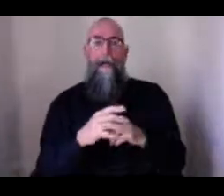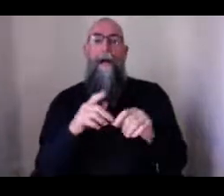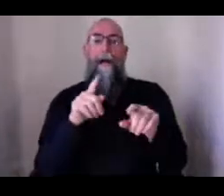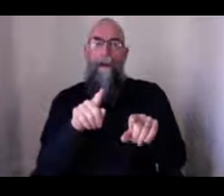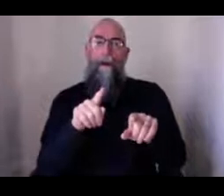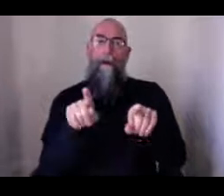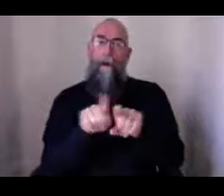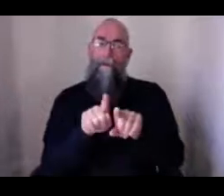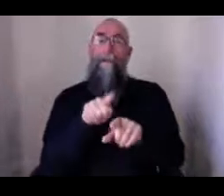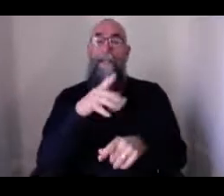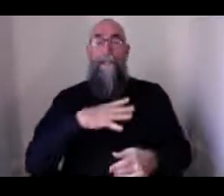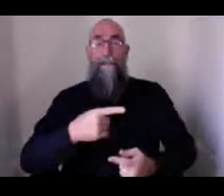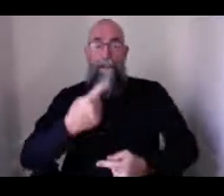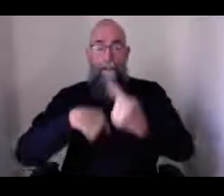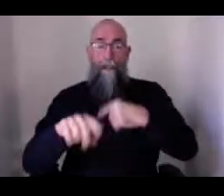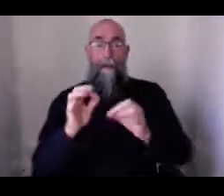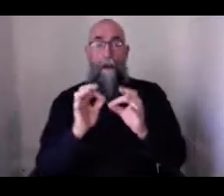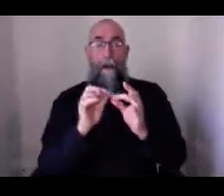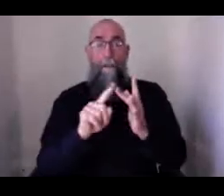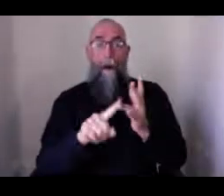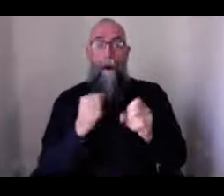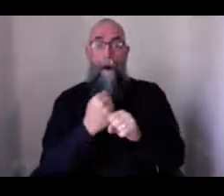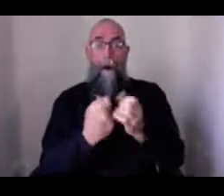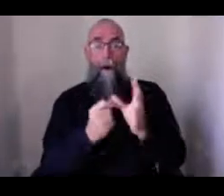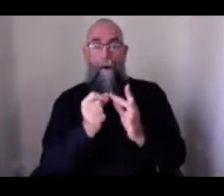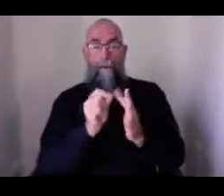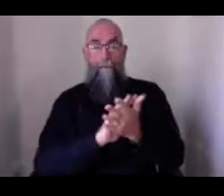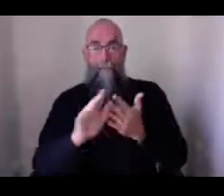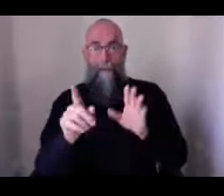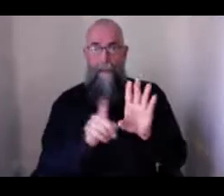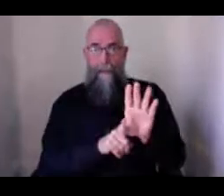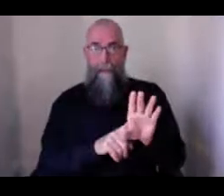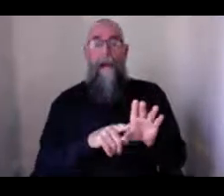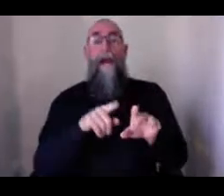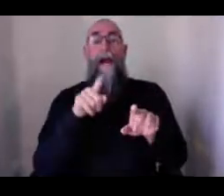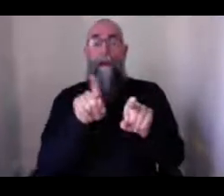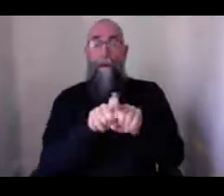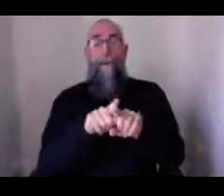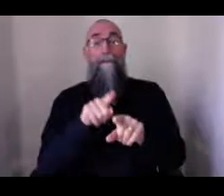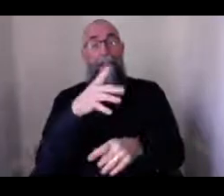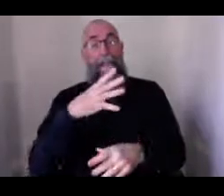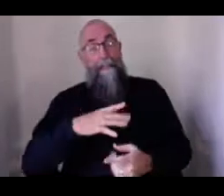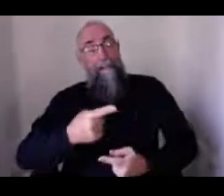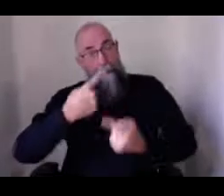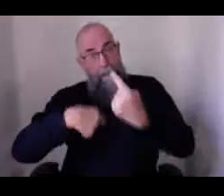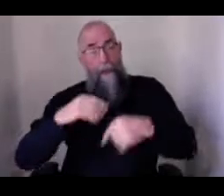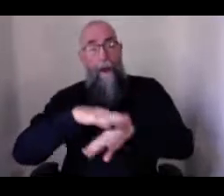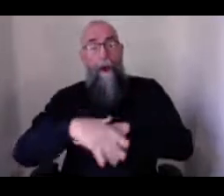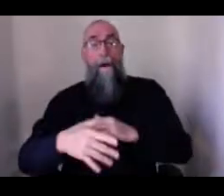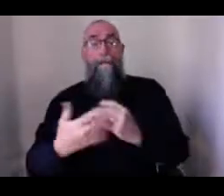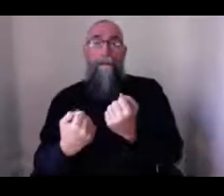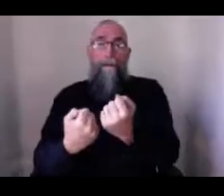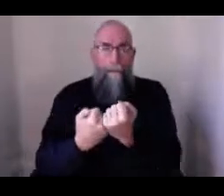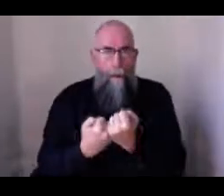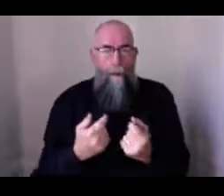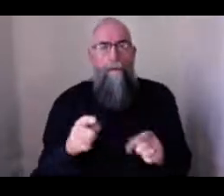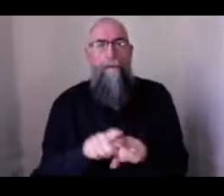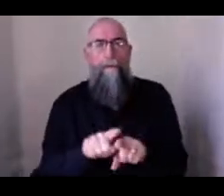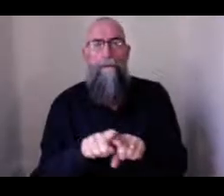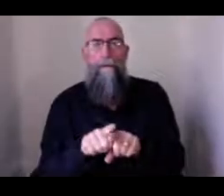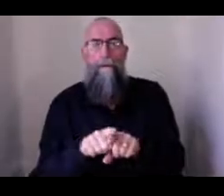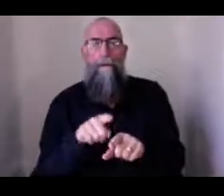Because often these are left to the last minute. These are things that you want to get sorted early rather than later. It's mandatory to submit letters